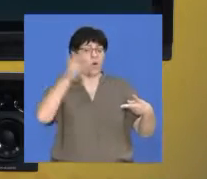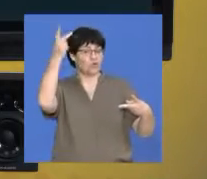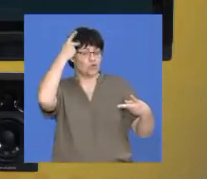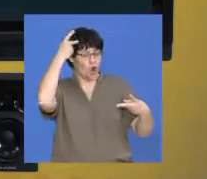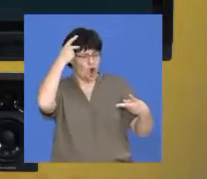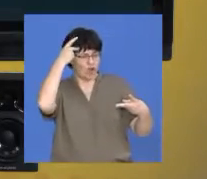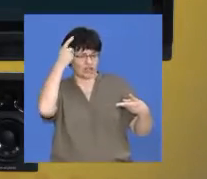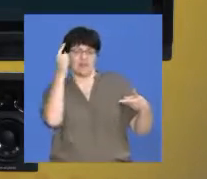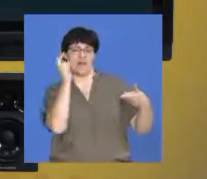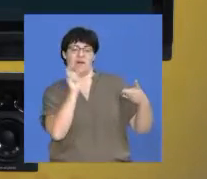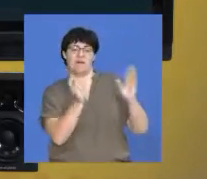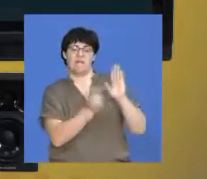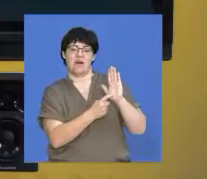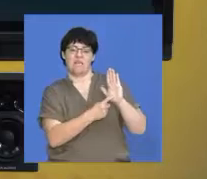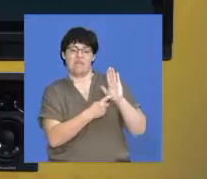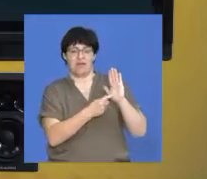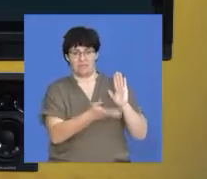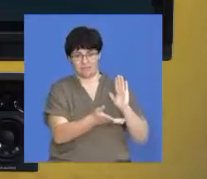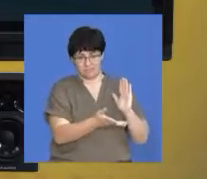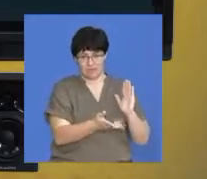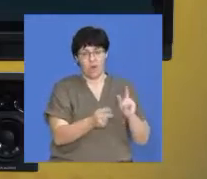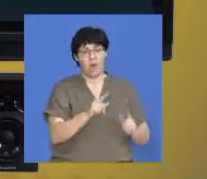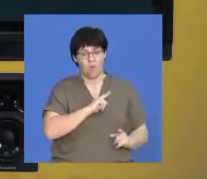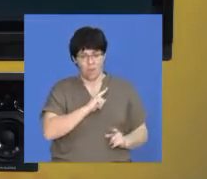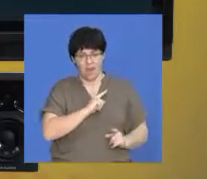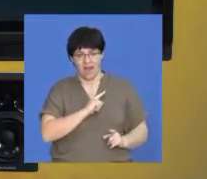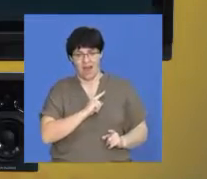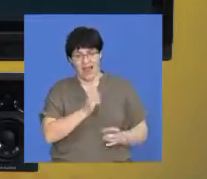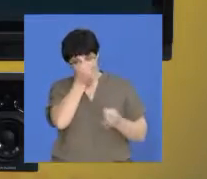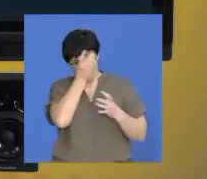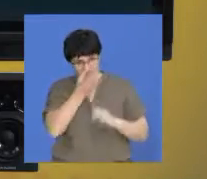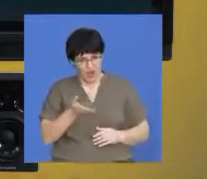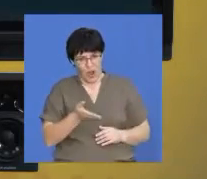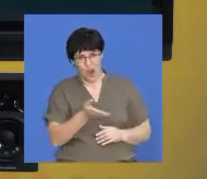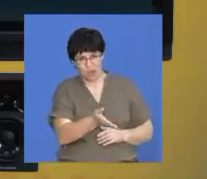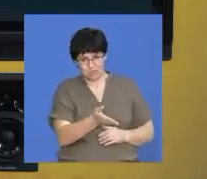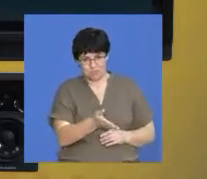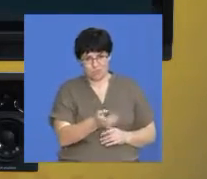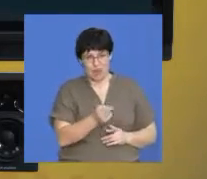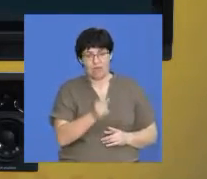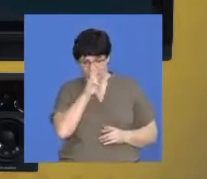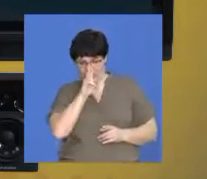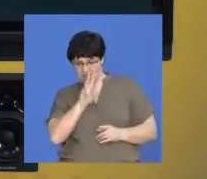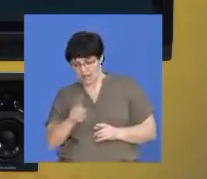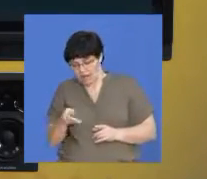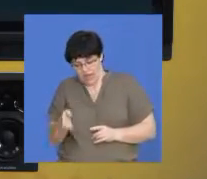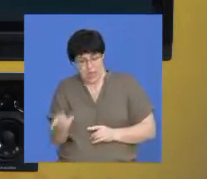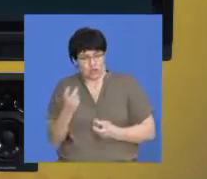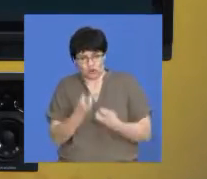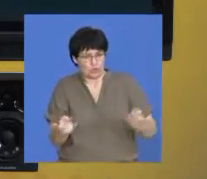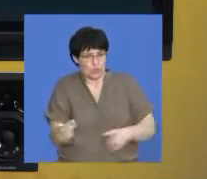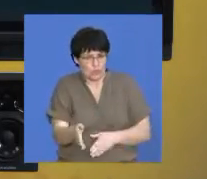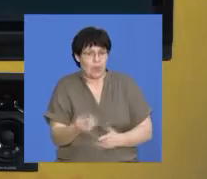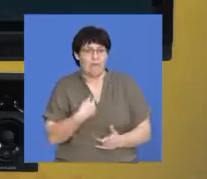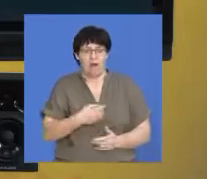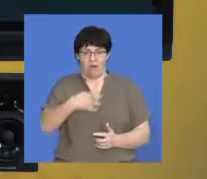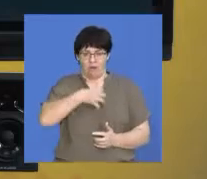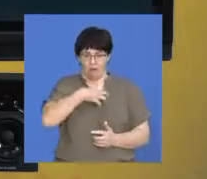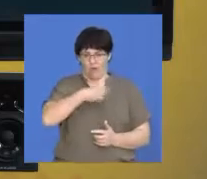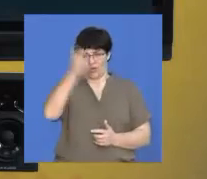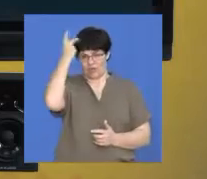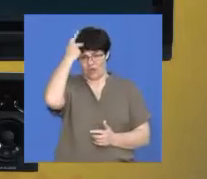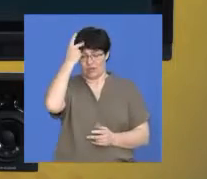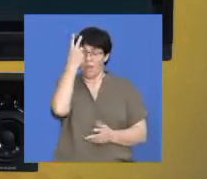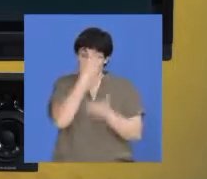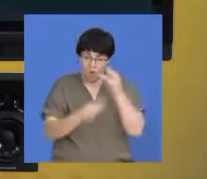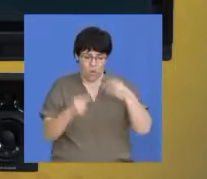looking for information that comes from your own knowledge of the section or topic. So guys, please make sure that you